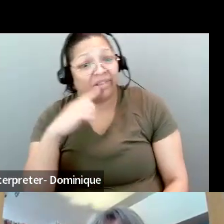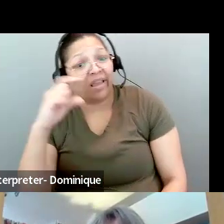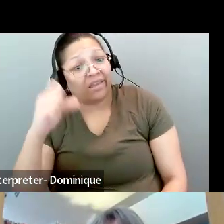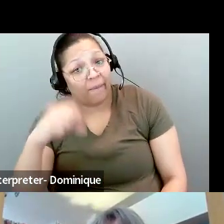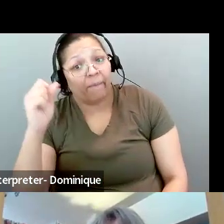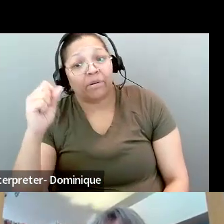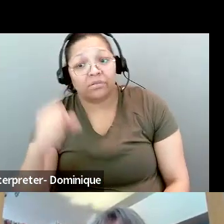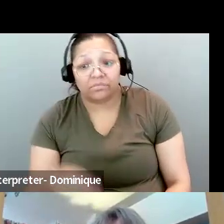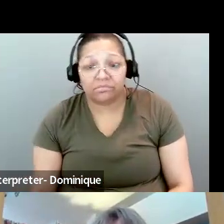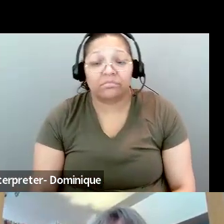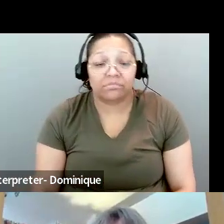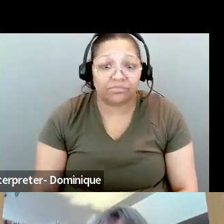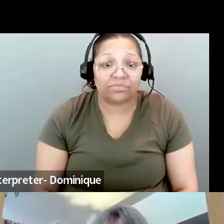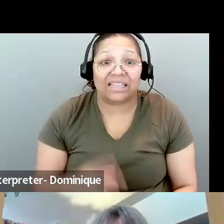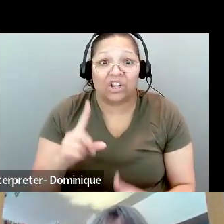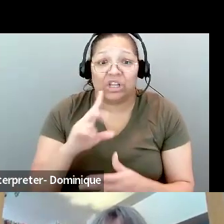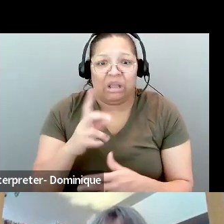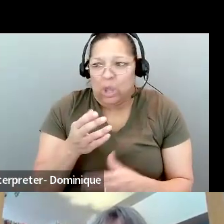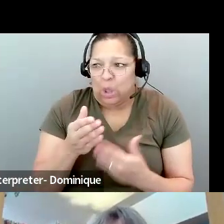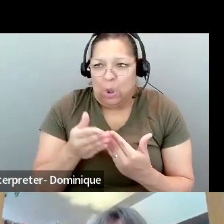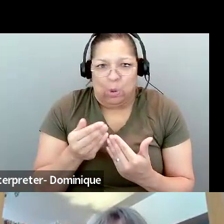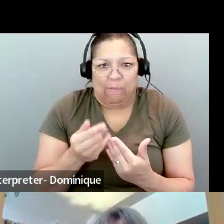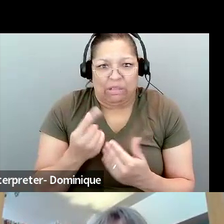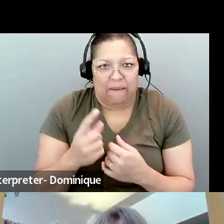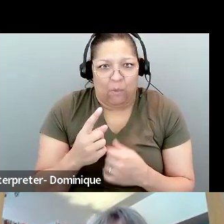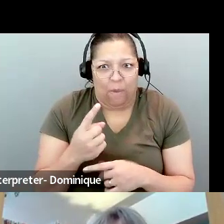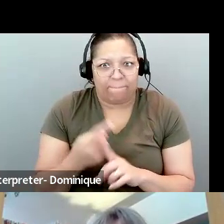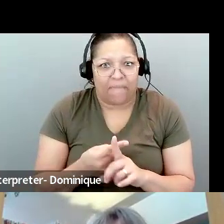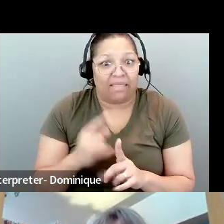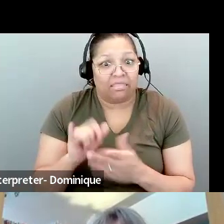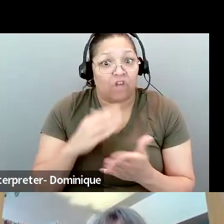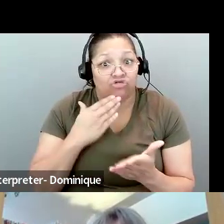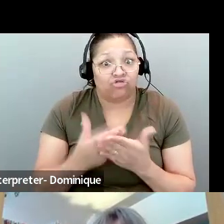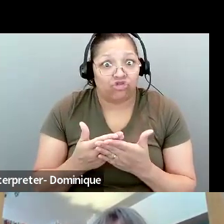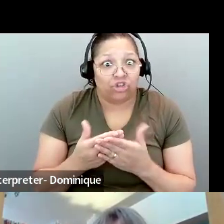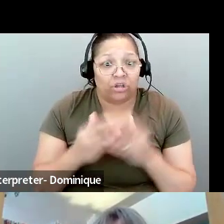2nd, yeah. So it's just over a month. So that's good.